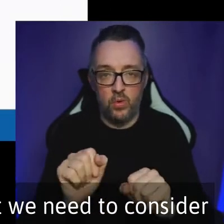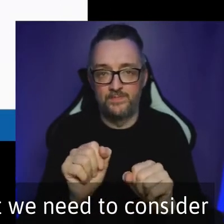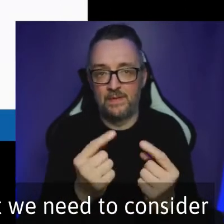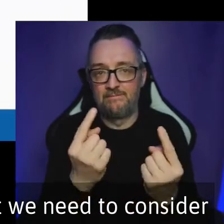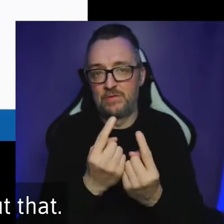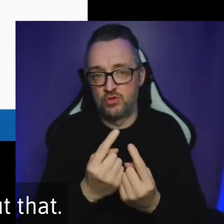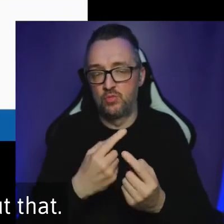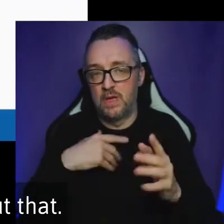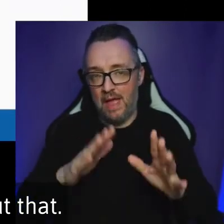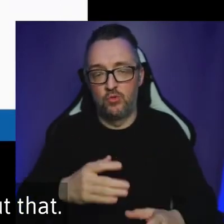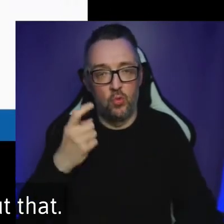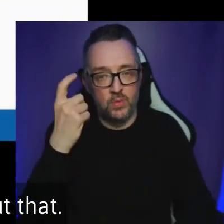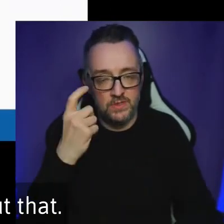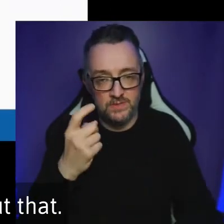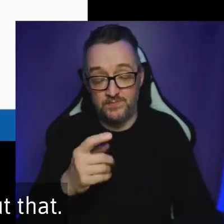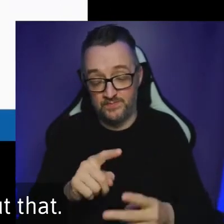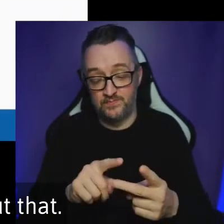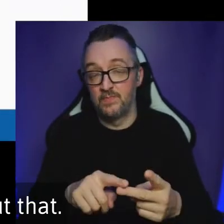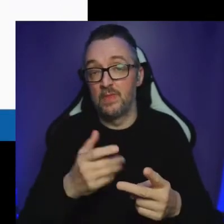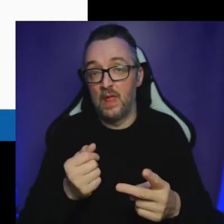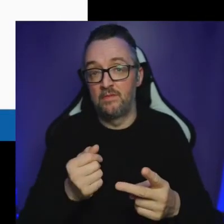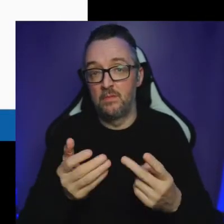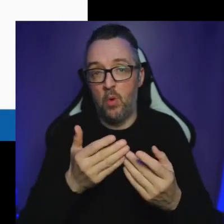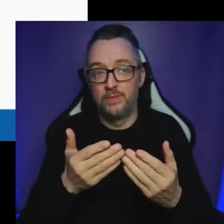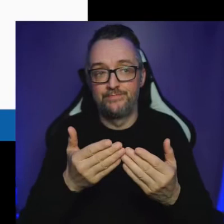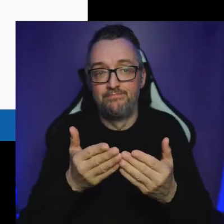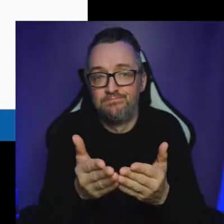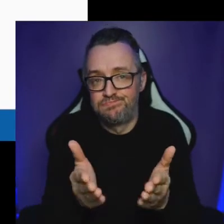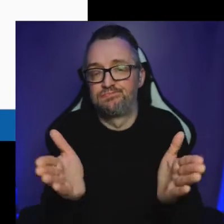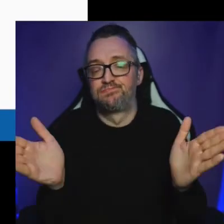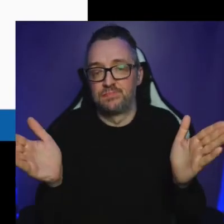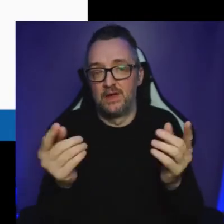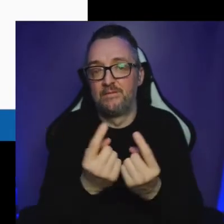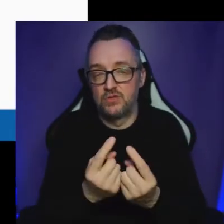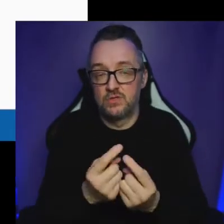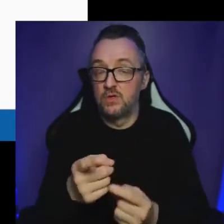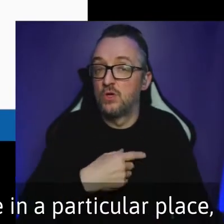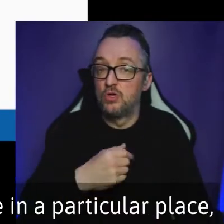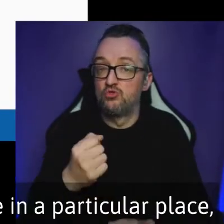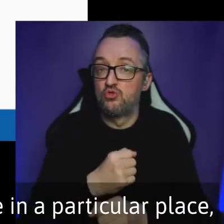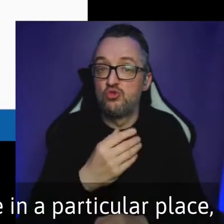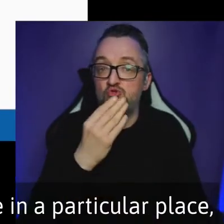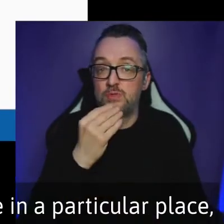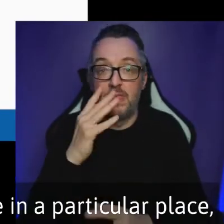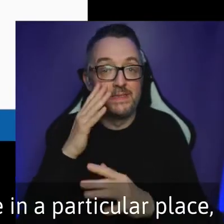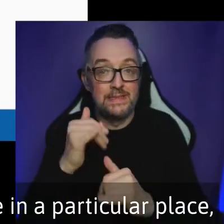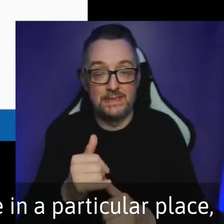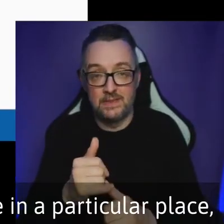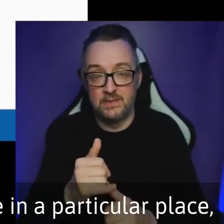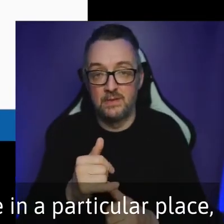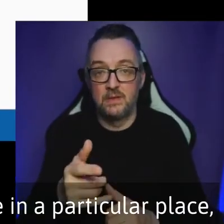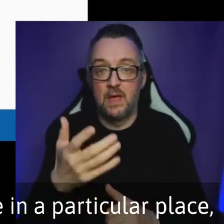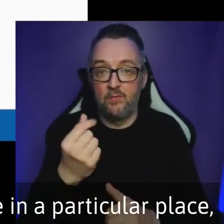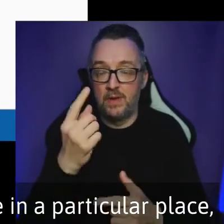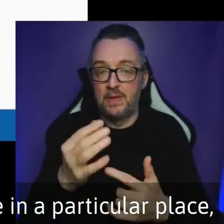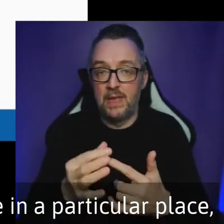consider. And then there are broader features around about that. So if we are doing usability testing and there is an element